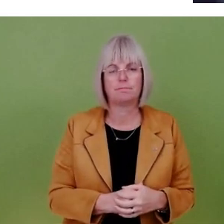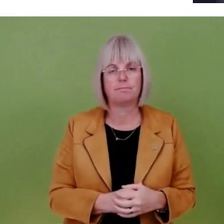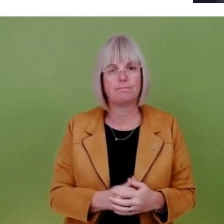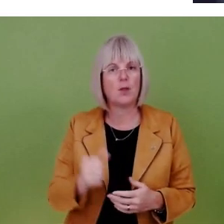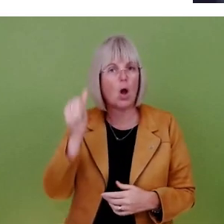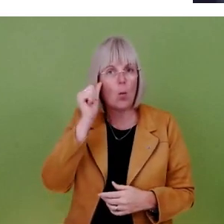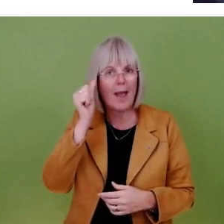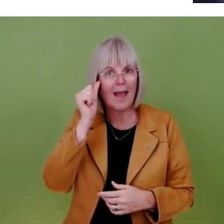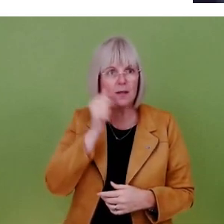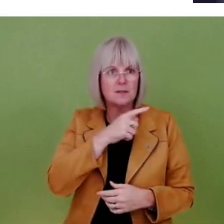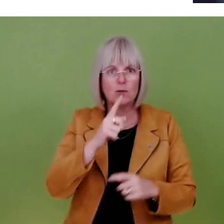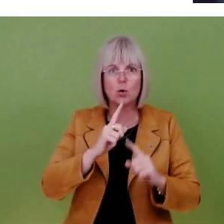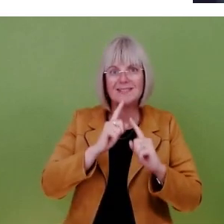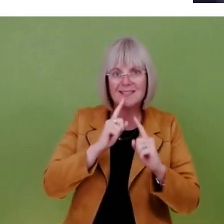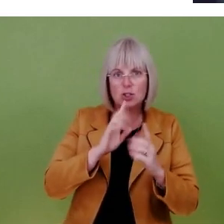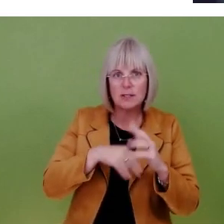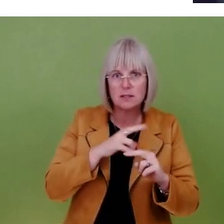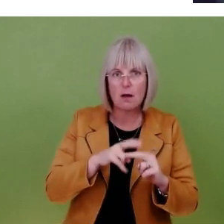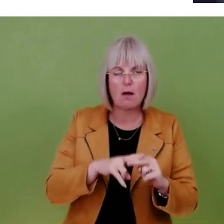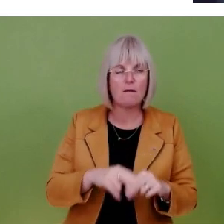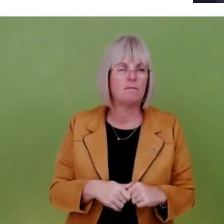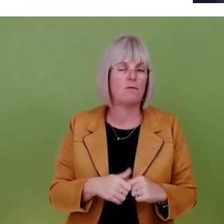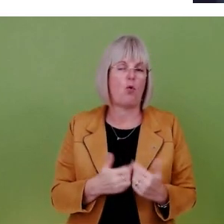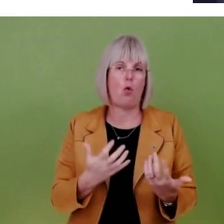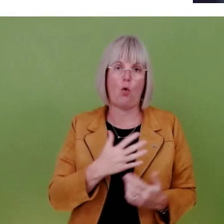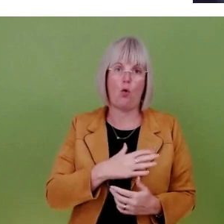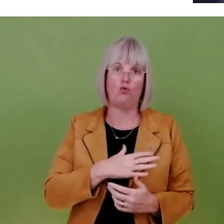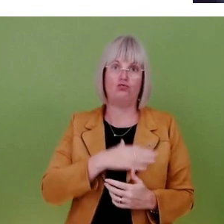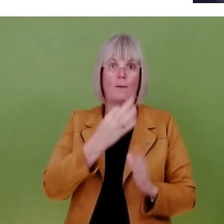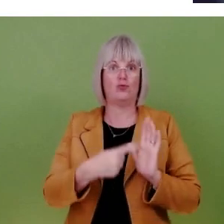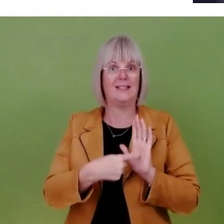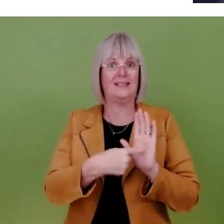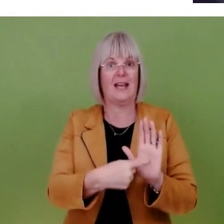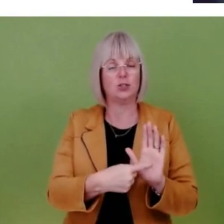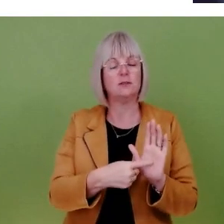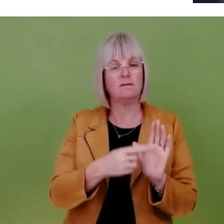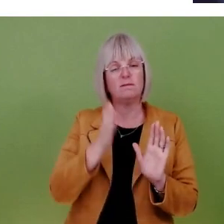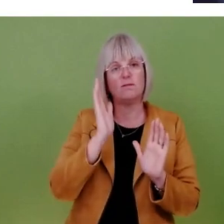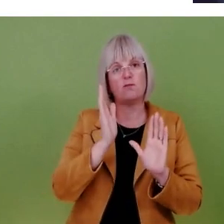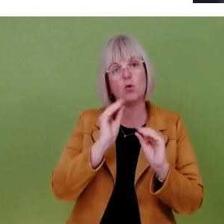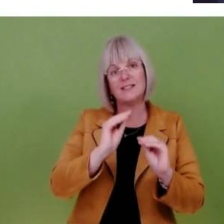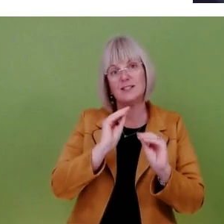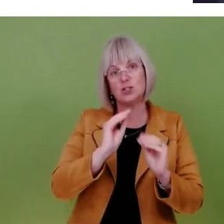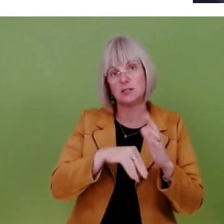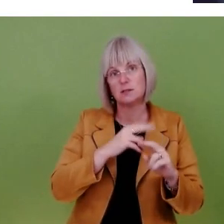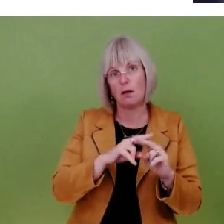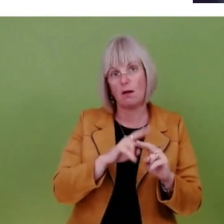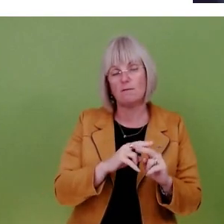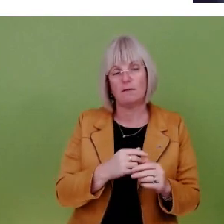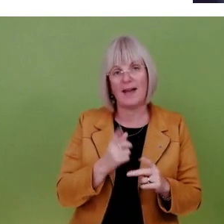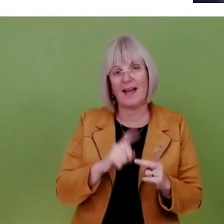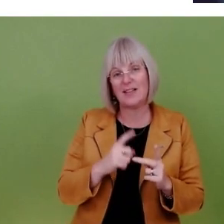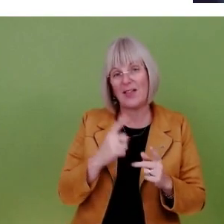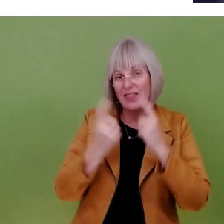representation in teaching staff, and also in terms of the teaching content and really thinking thinking about it with regard to the children and young people that they